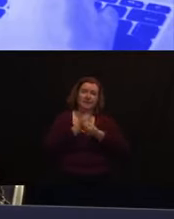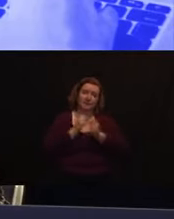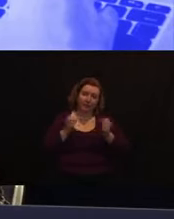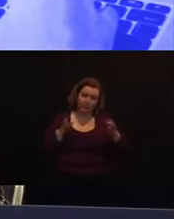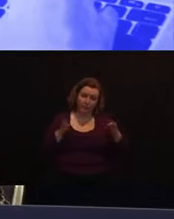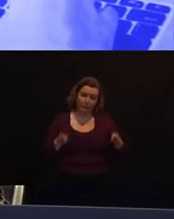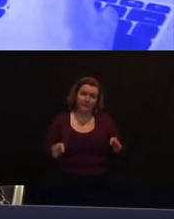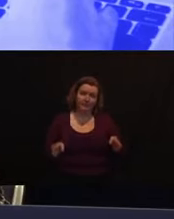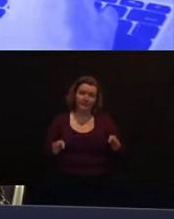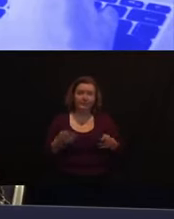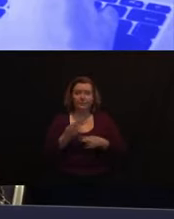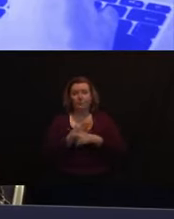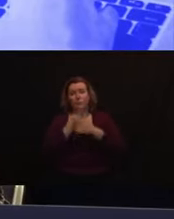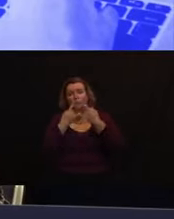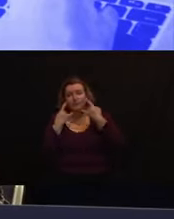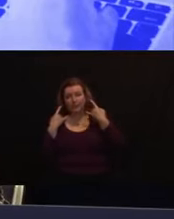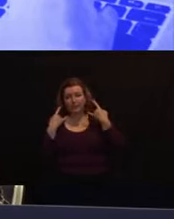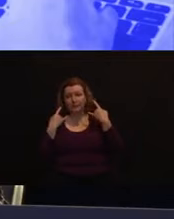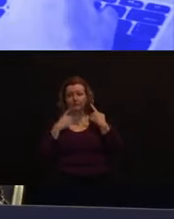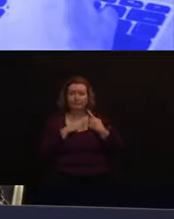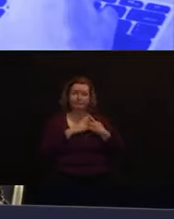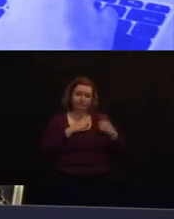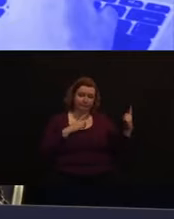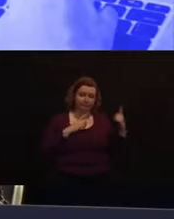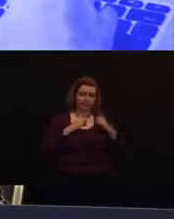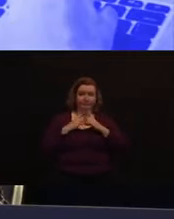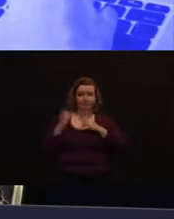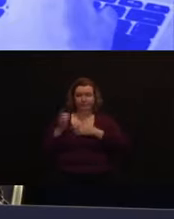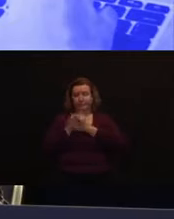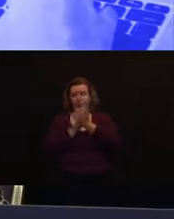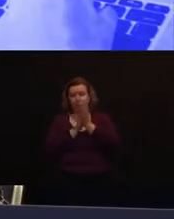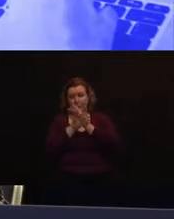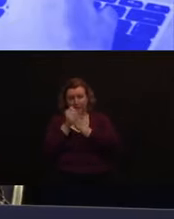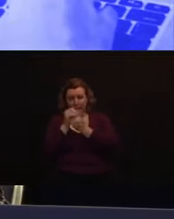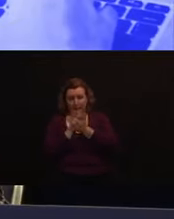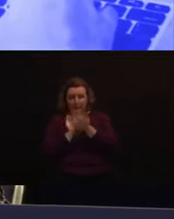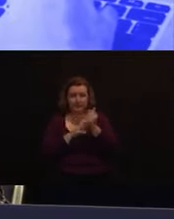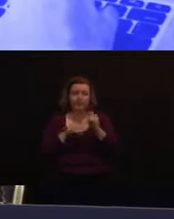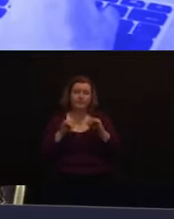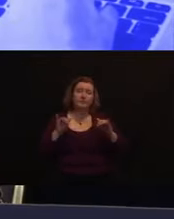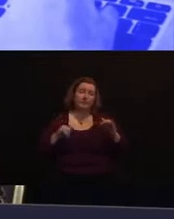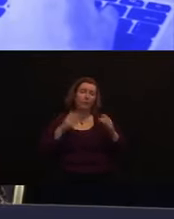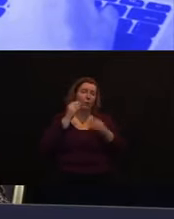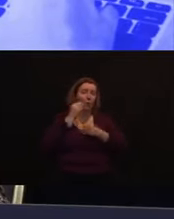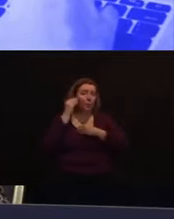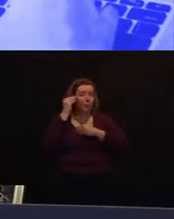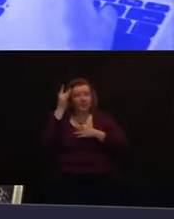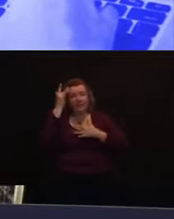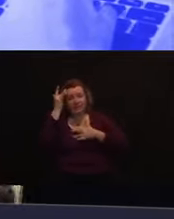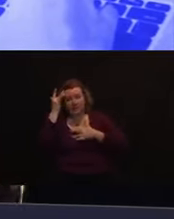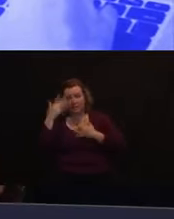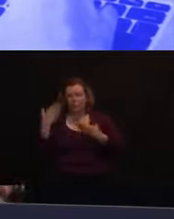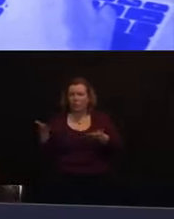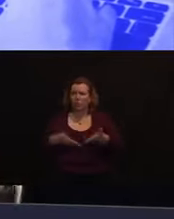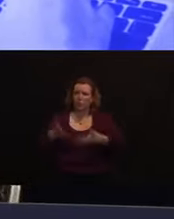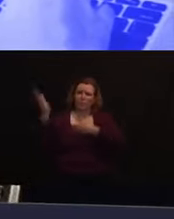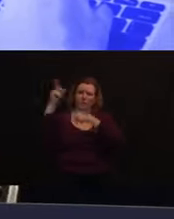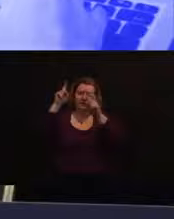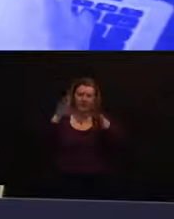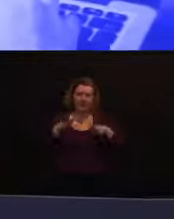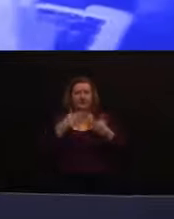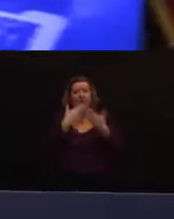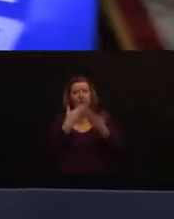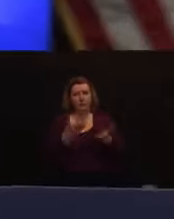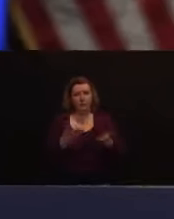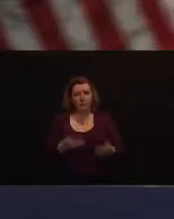mask up, socially distance, wash your hands frequently, stay home if you're sick, and get tested. Thank you. Judy,